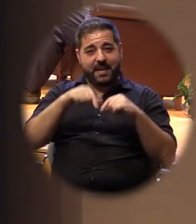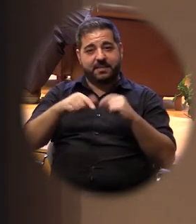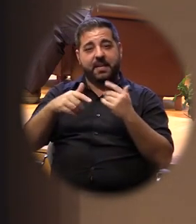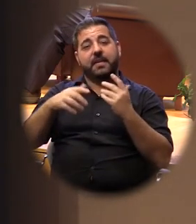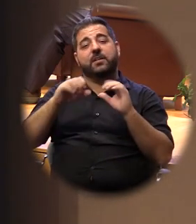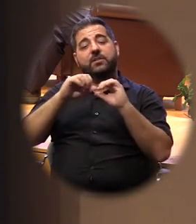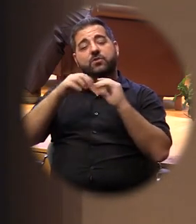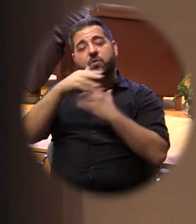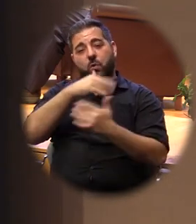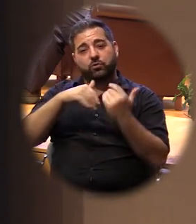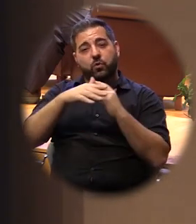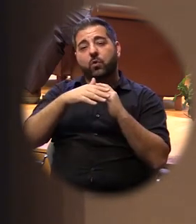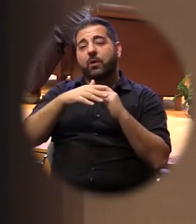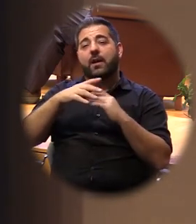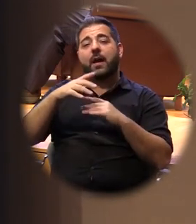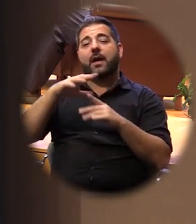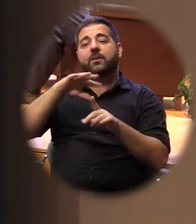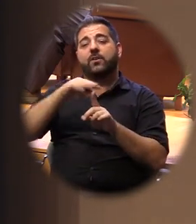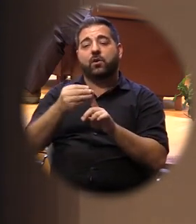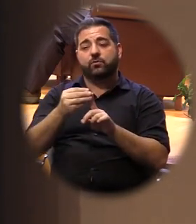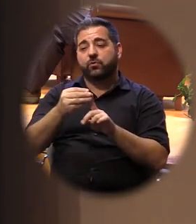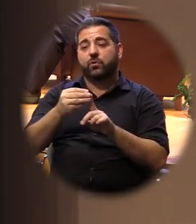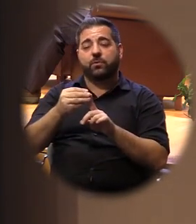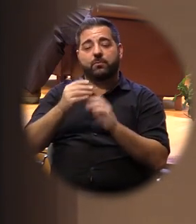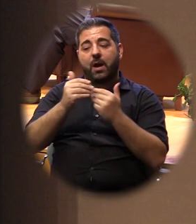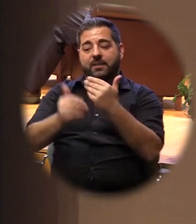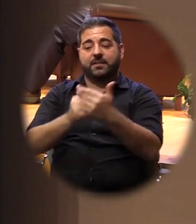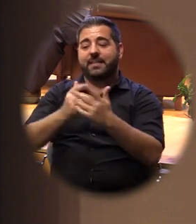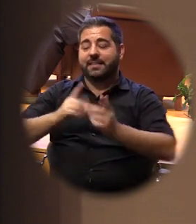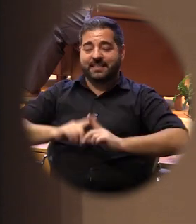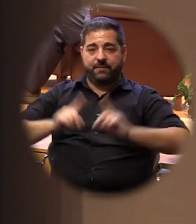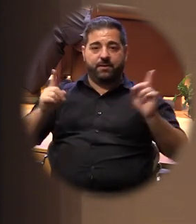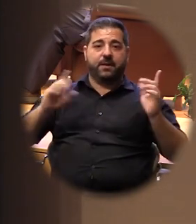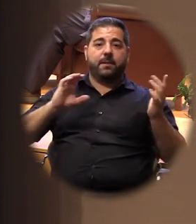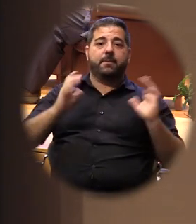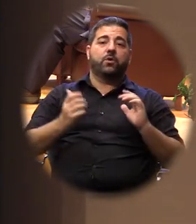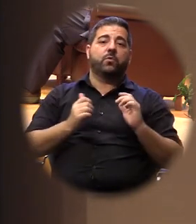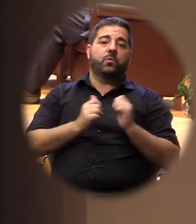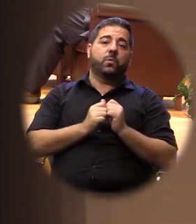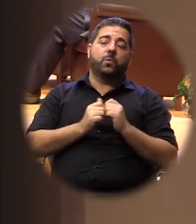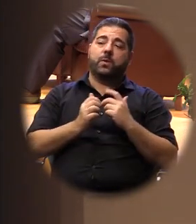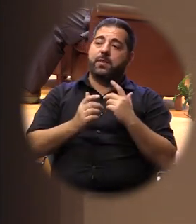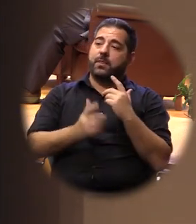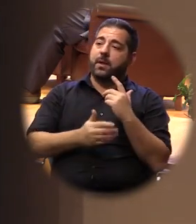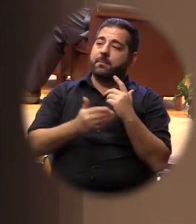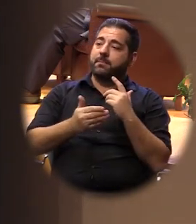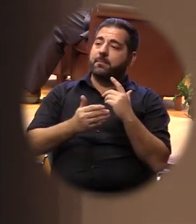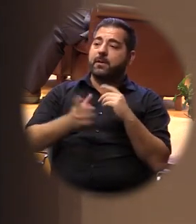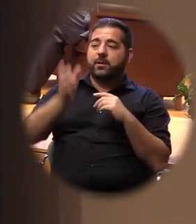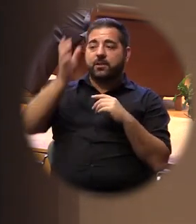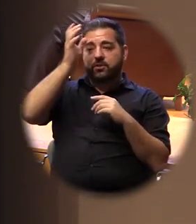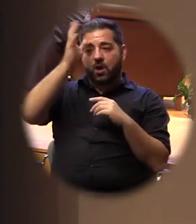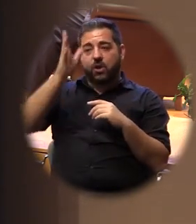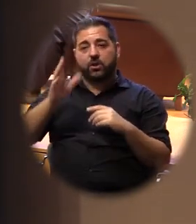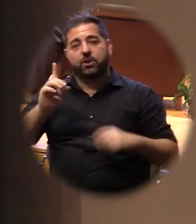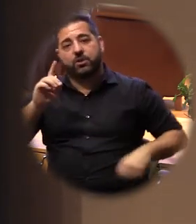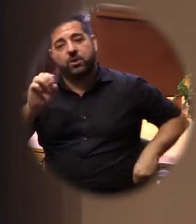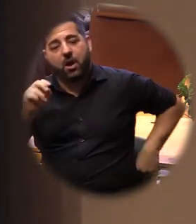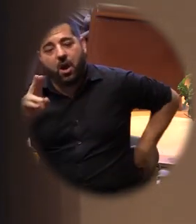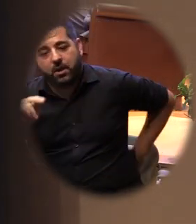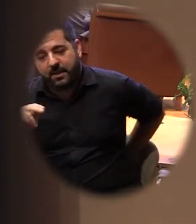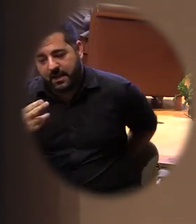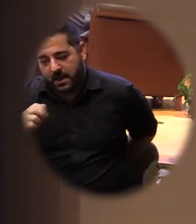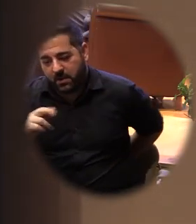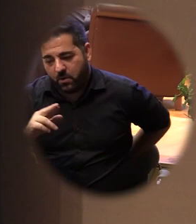a cultural knowledge process, is very different from understanding it as, the scholar Donna Haraway would call